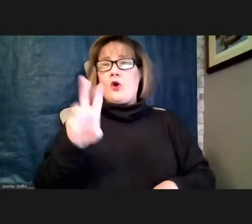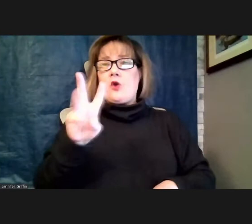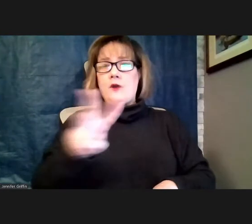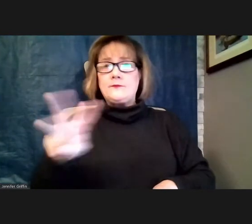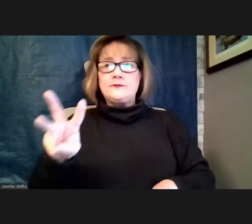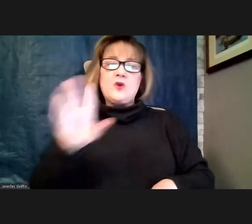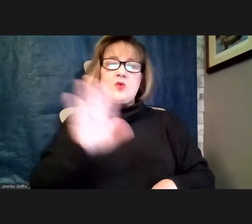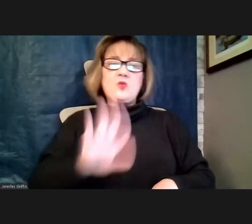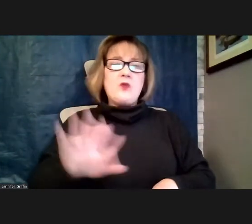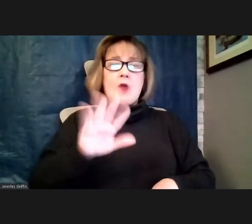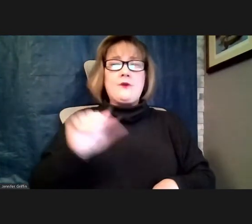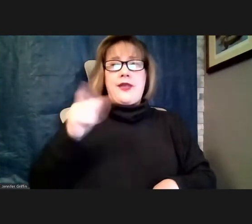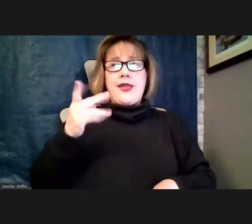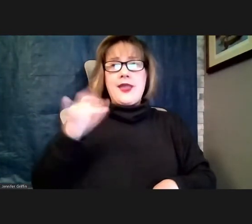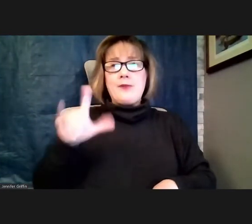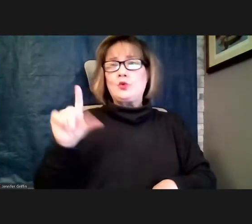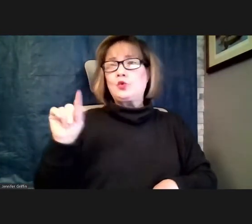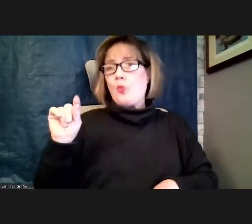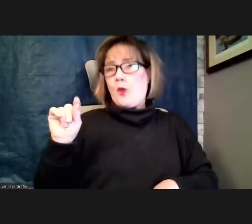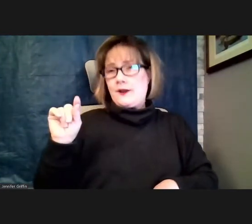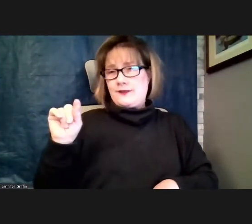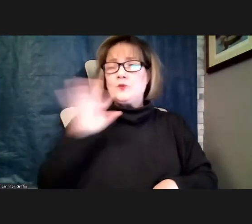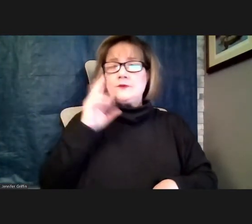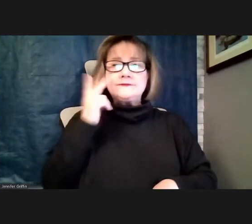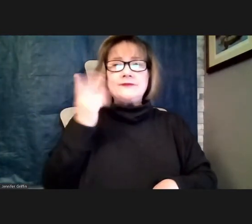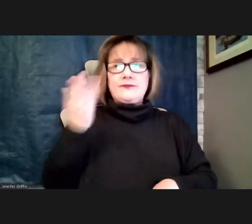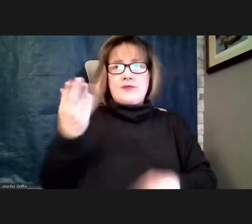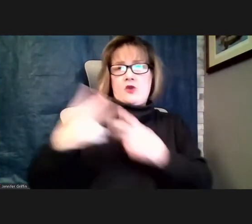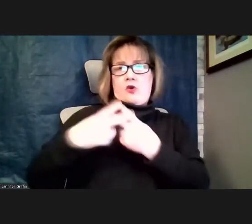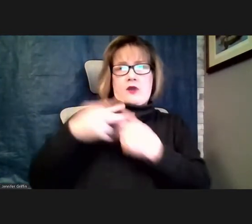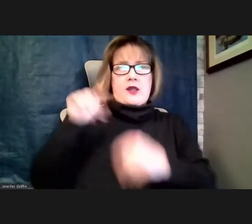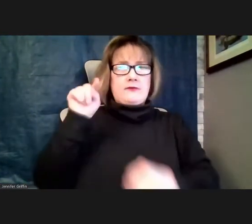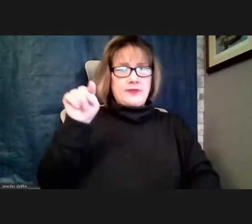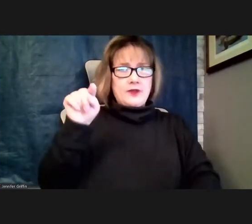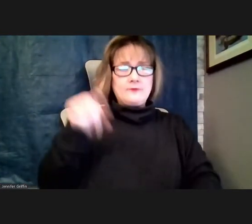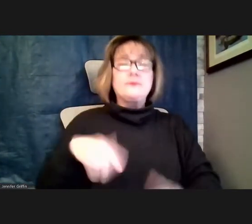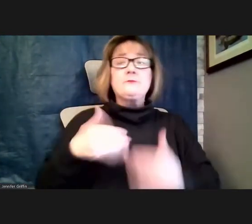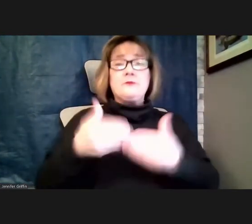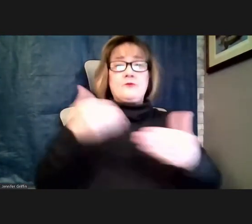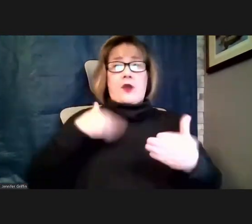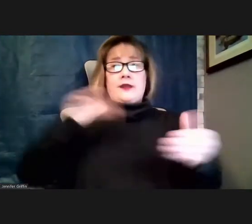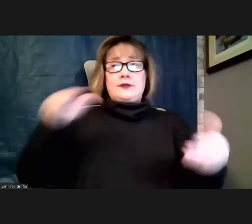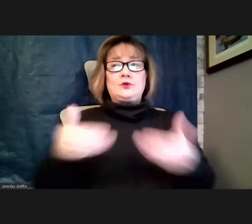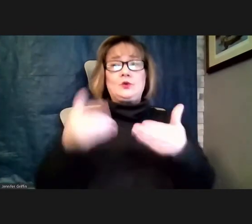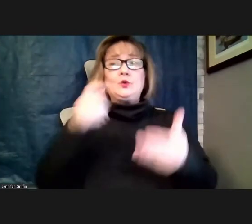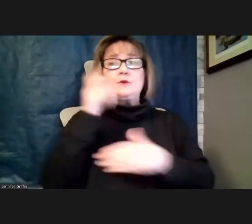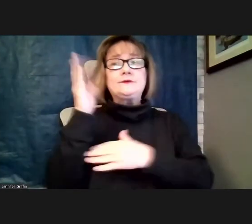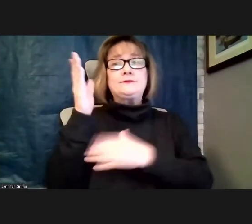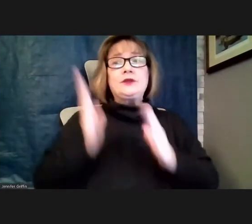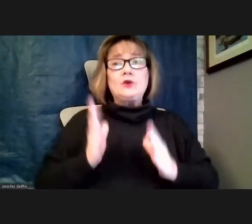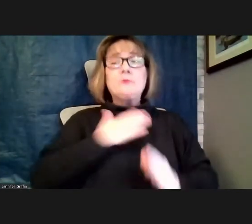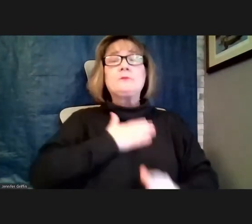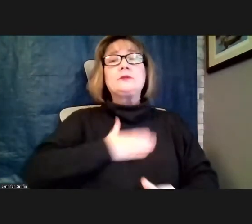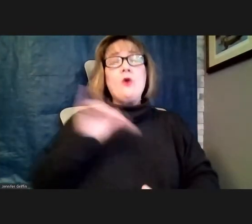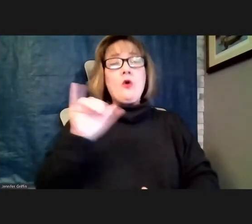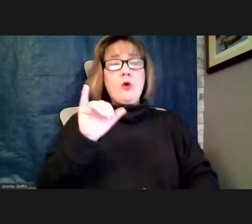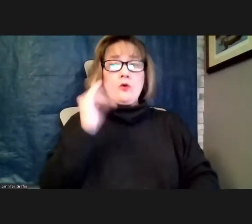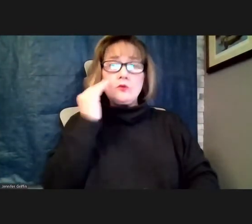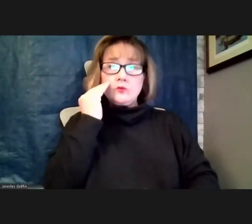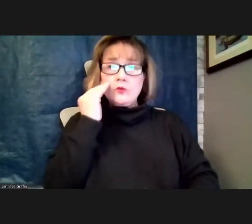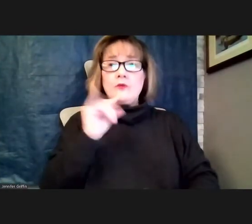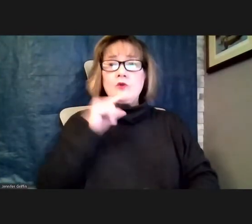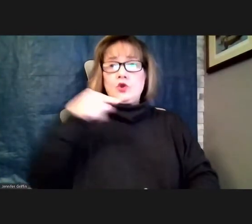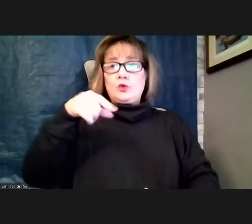around April 20th, so you can find it archived there. Now, before I introduce our speaker for today, please also note that there's a